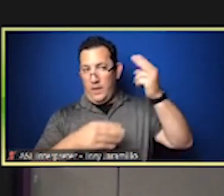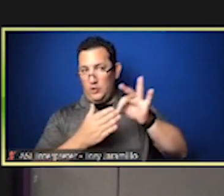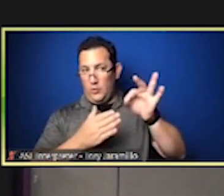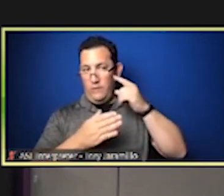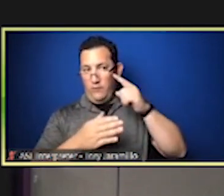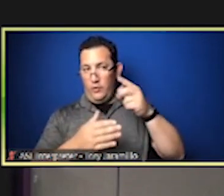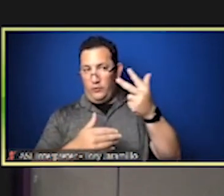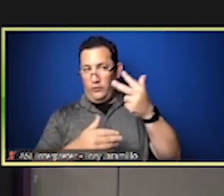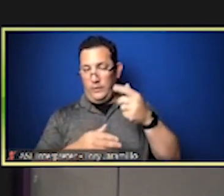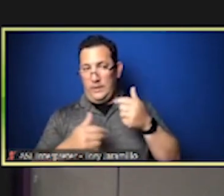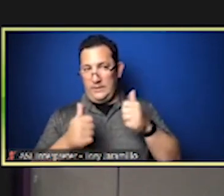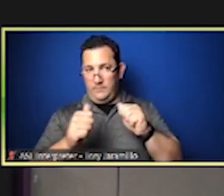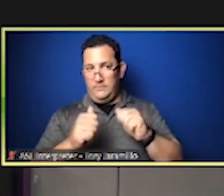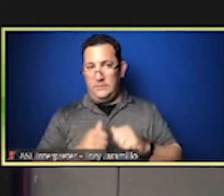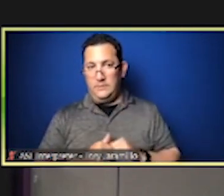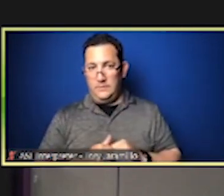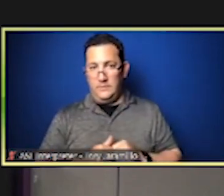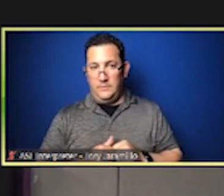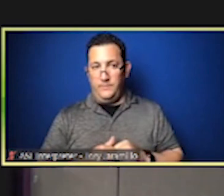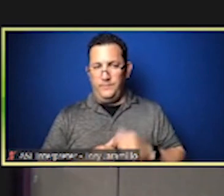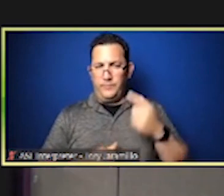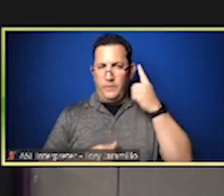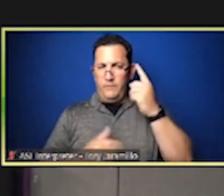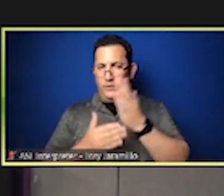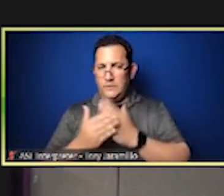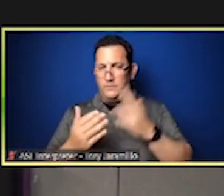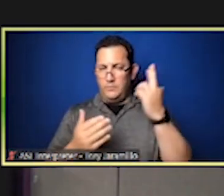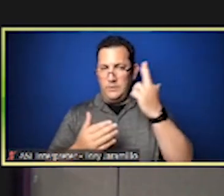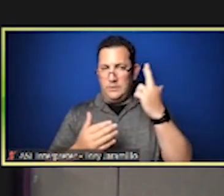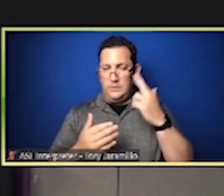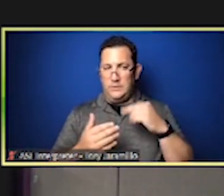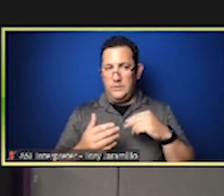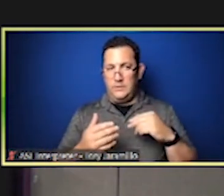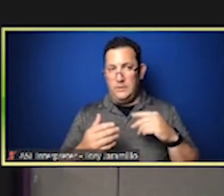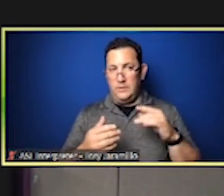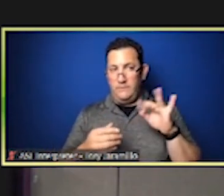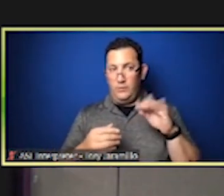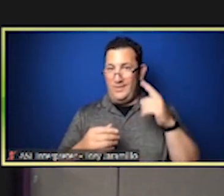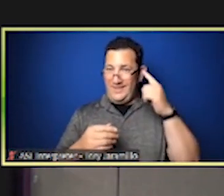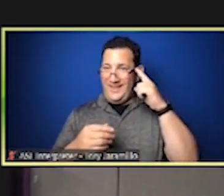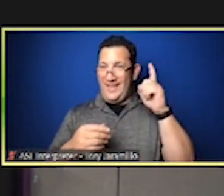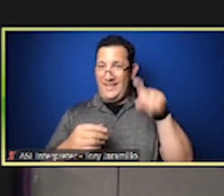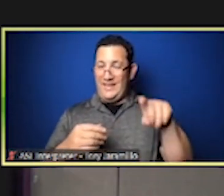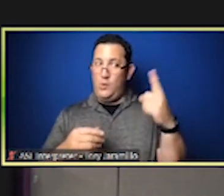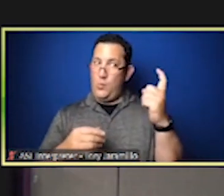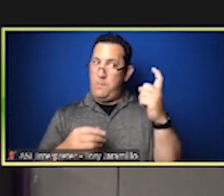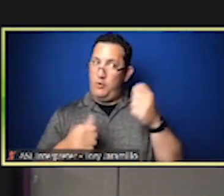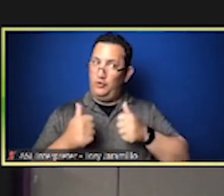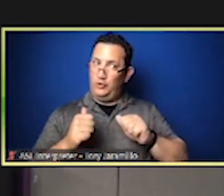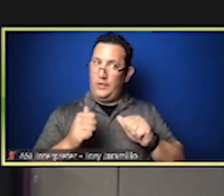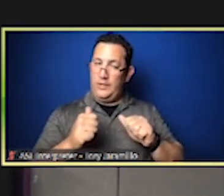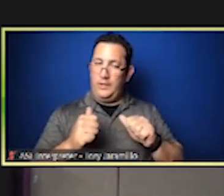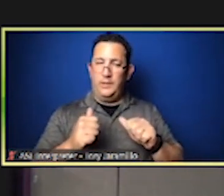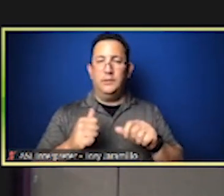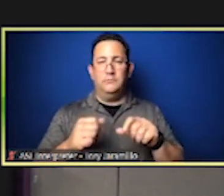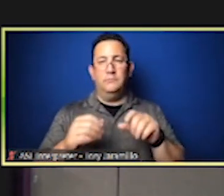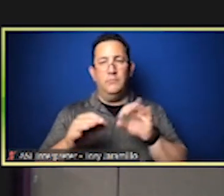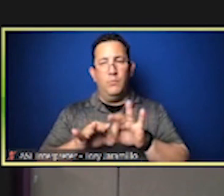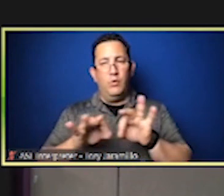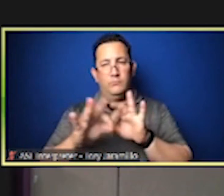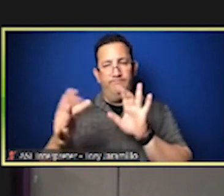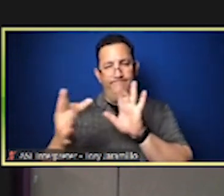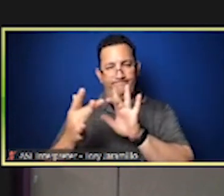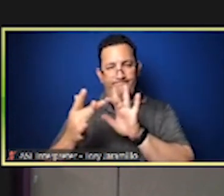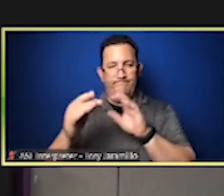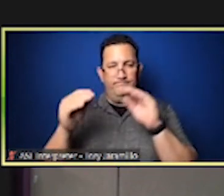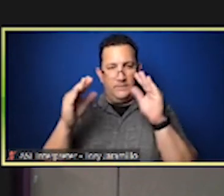Now, if for some reason you think you need an extra attempt, the teacher's probably going to make sure